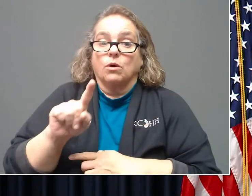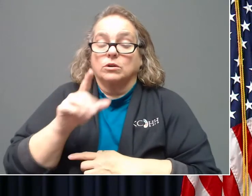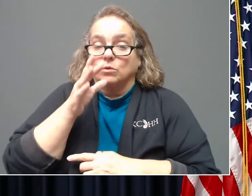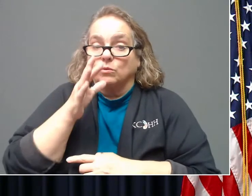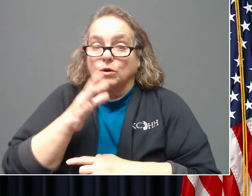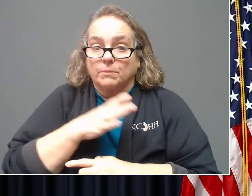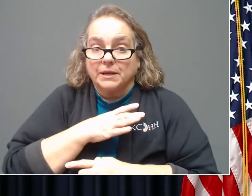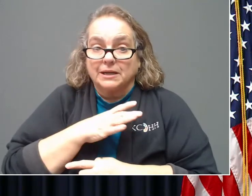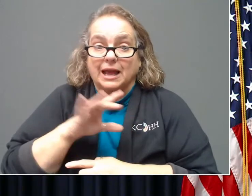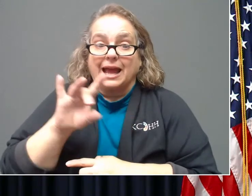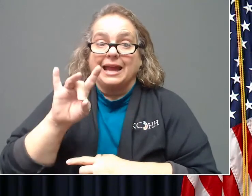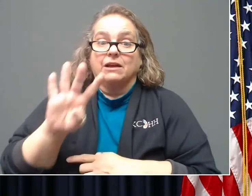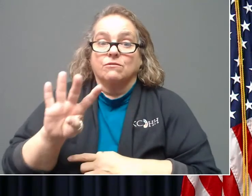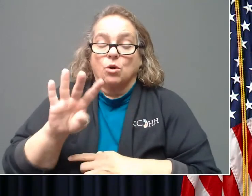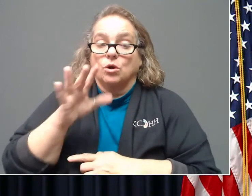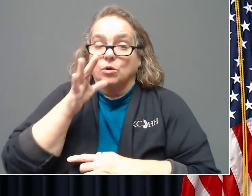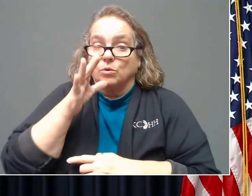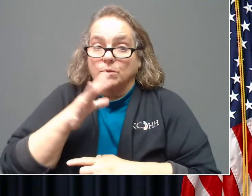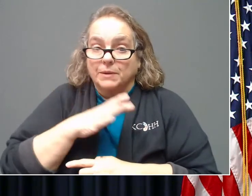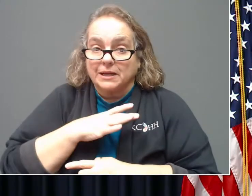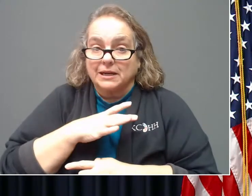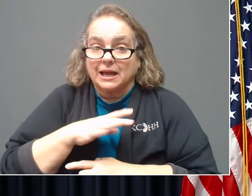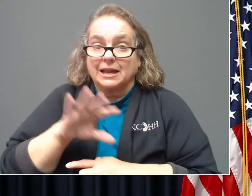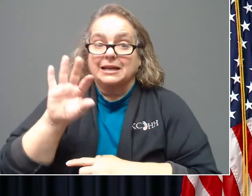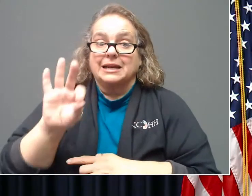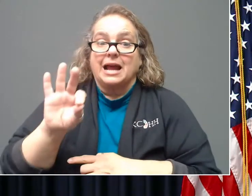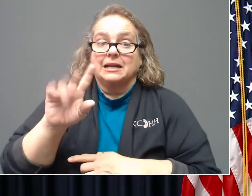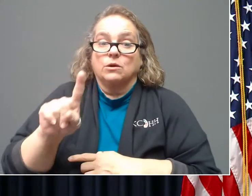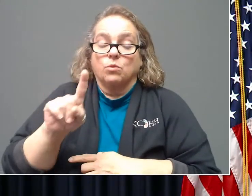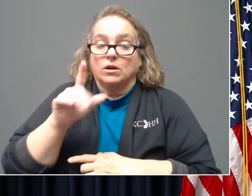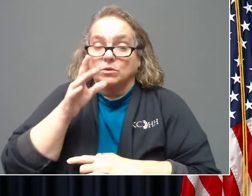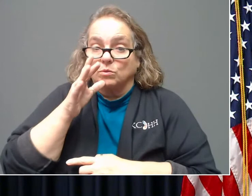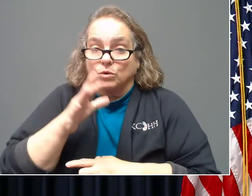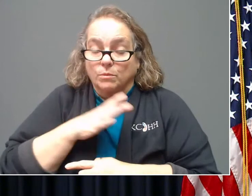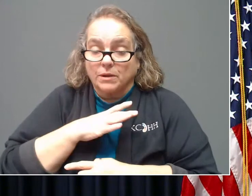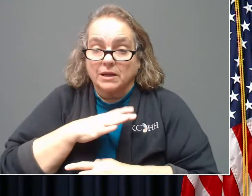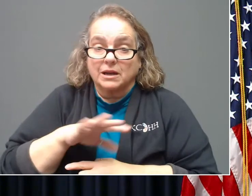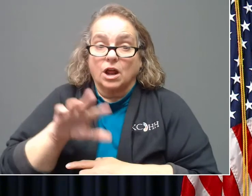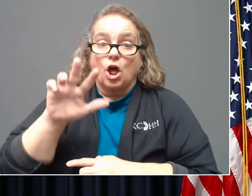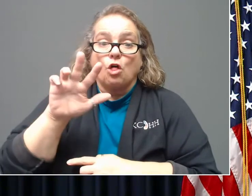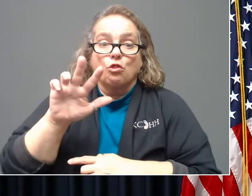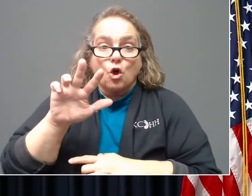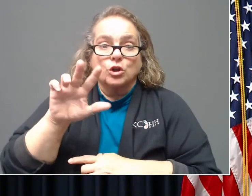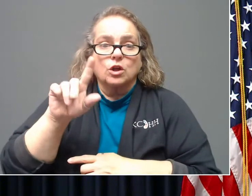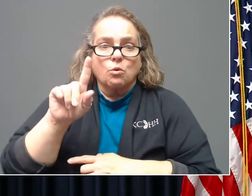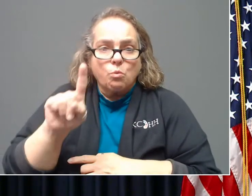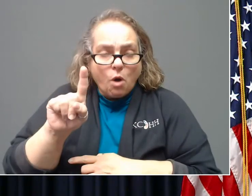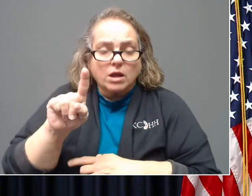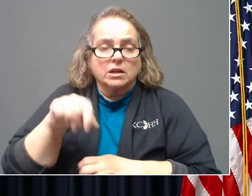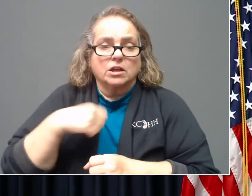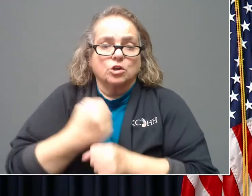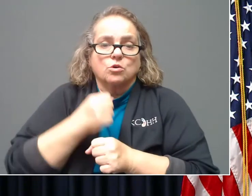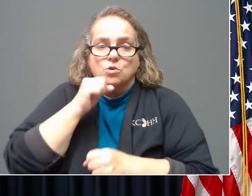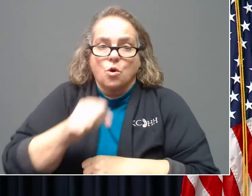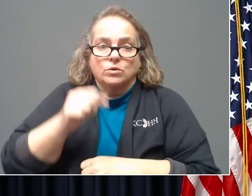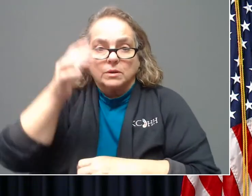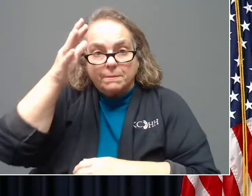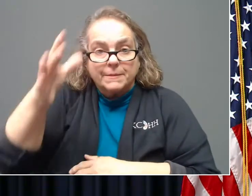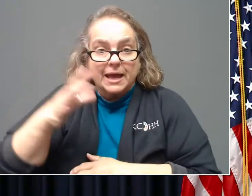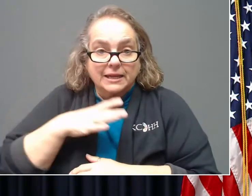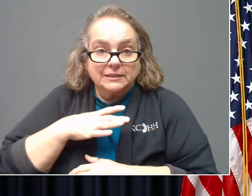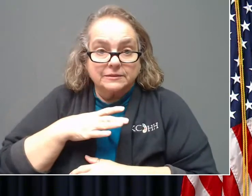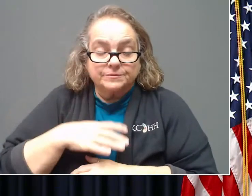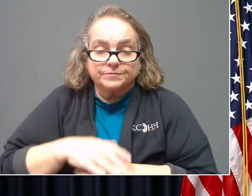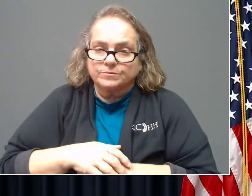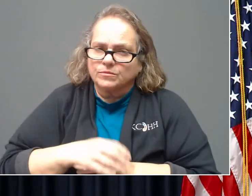an 84-year-old woman, a 91-year-old woman, a 31-year-old man. He's 12 years